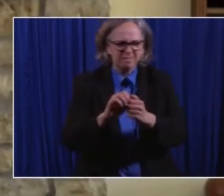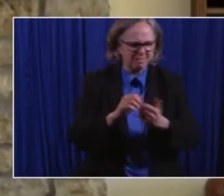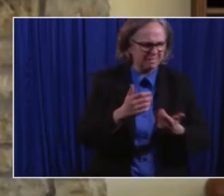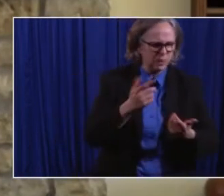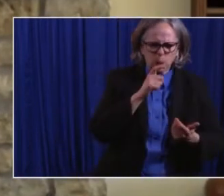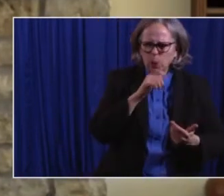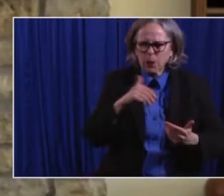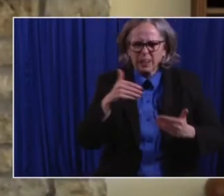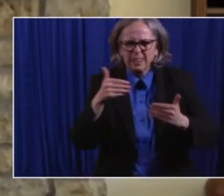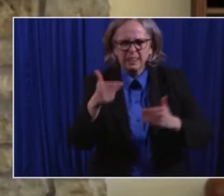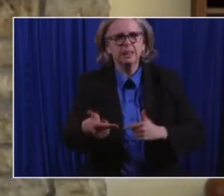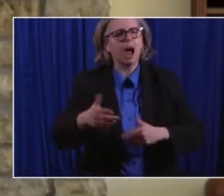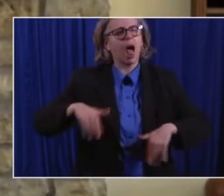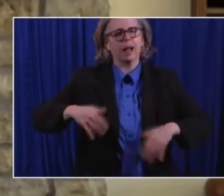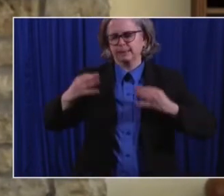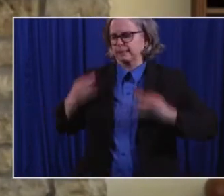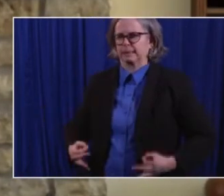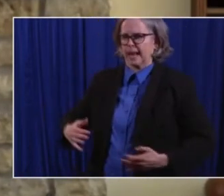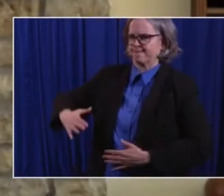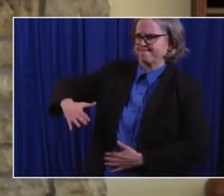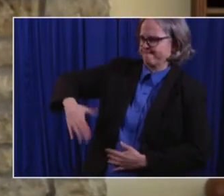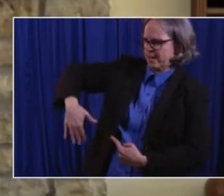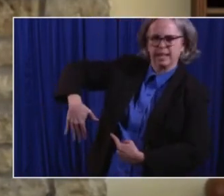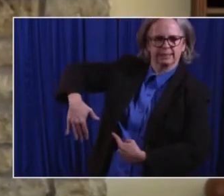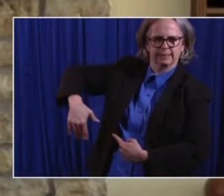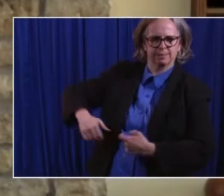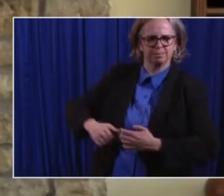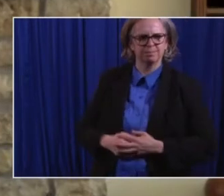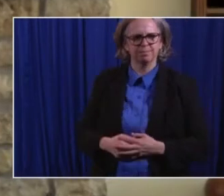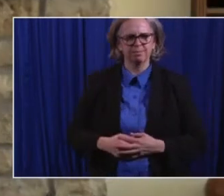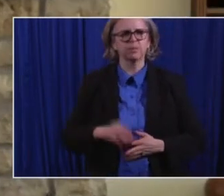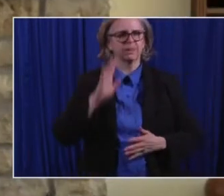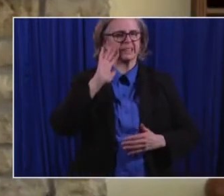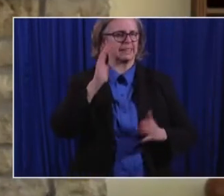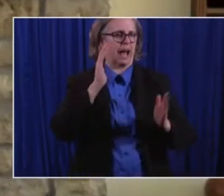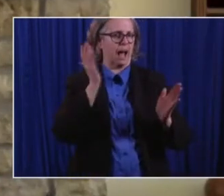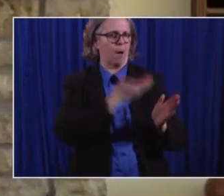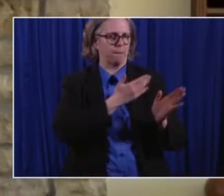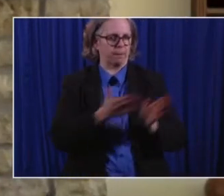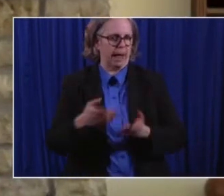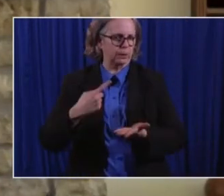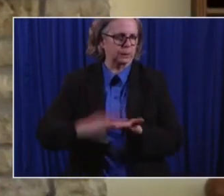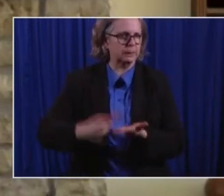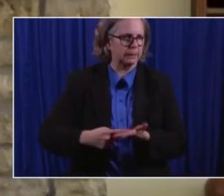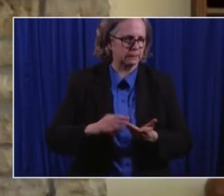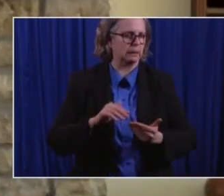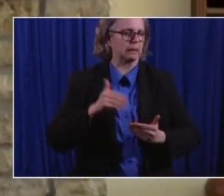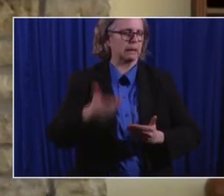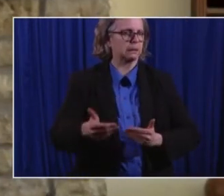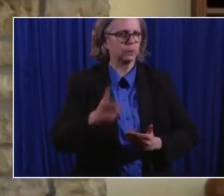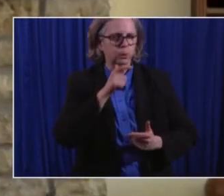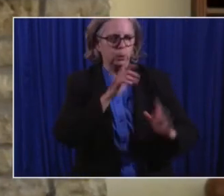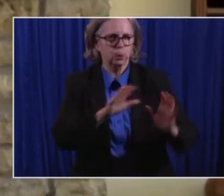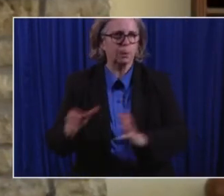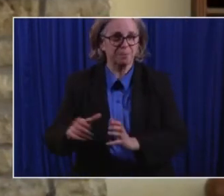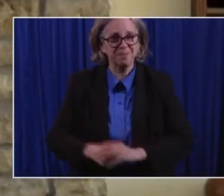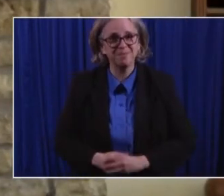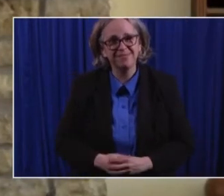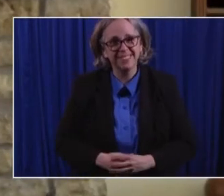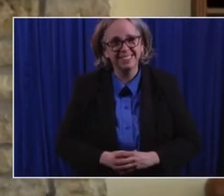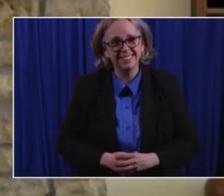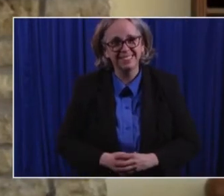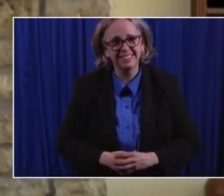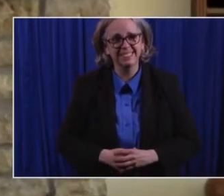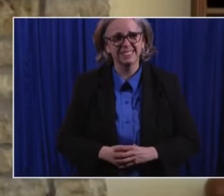decision on really where we're going in that area yet. But as I've indicated before,